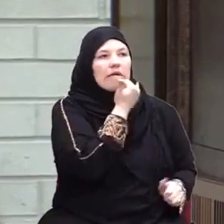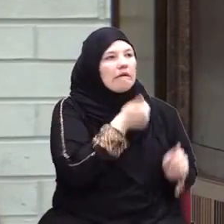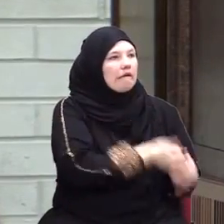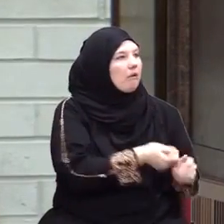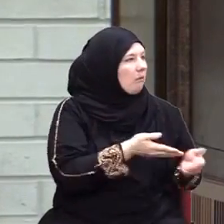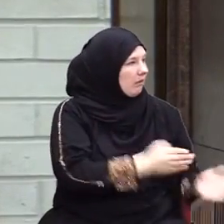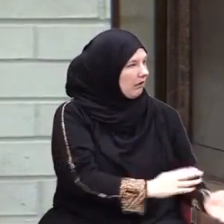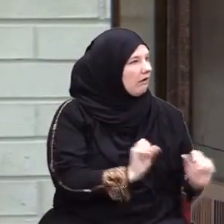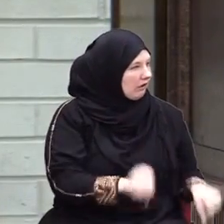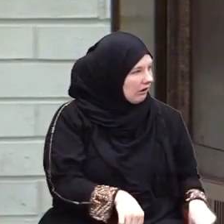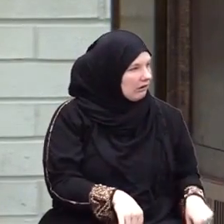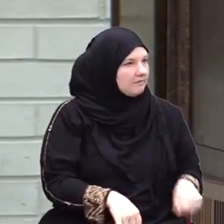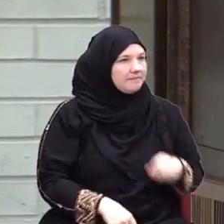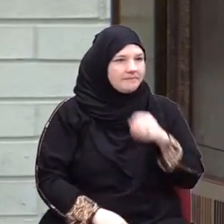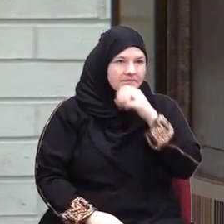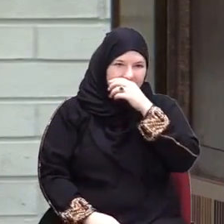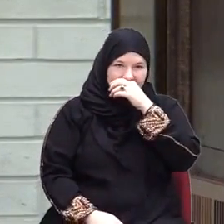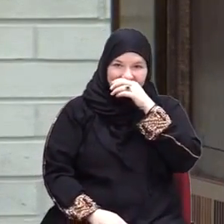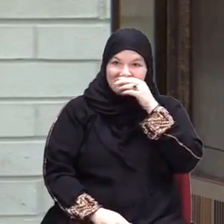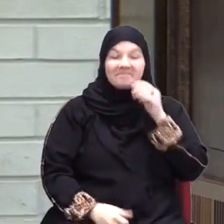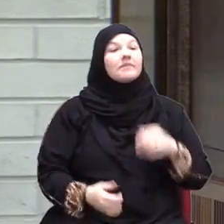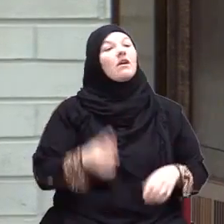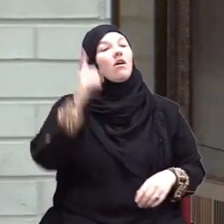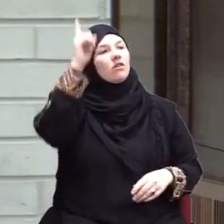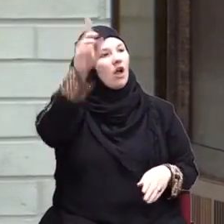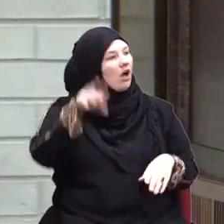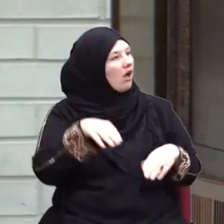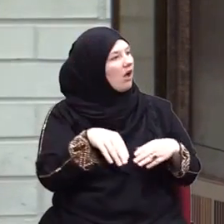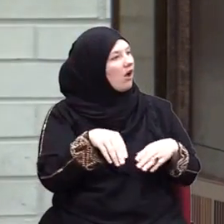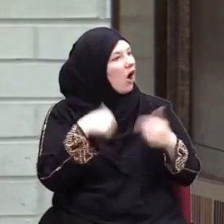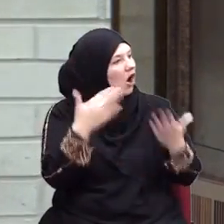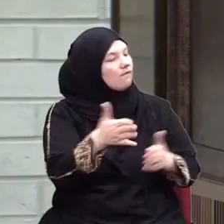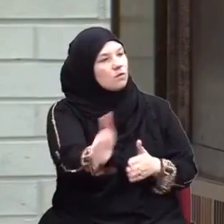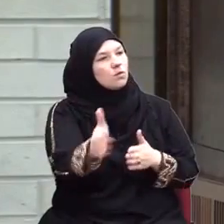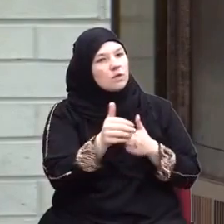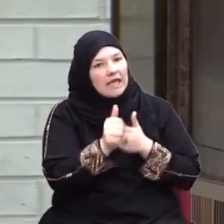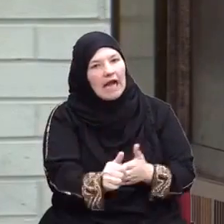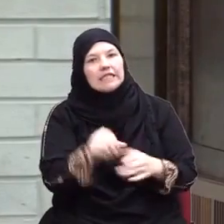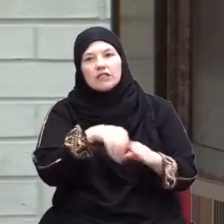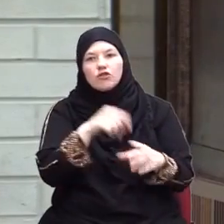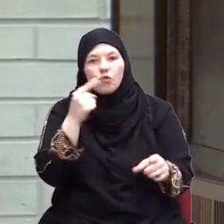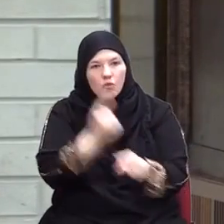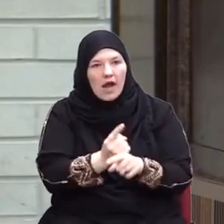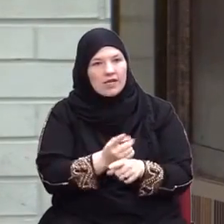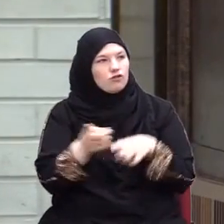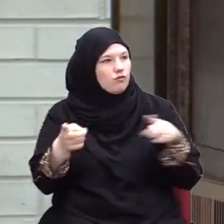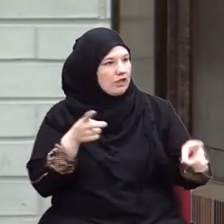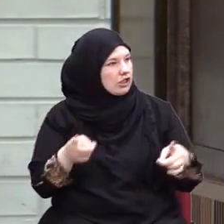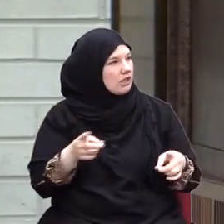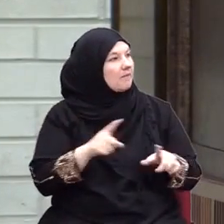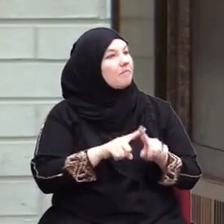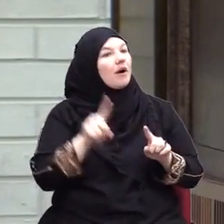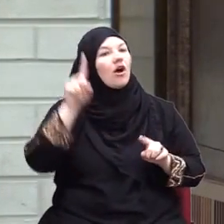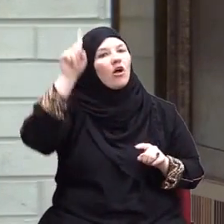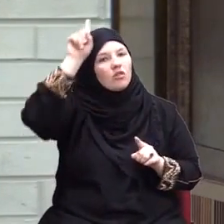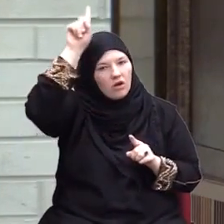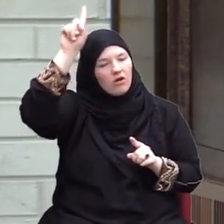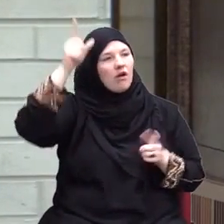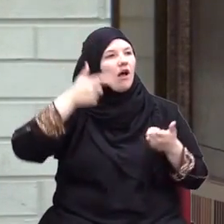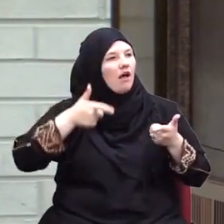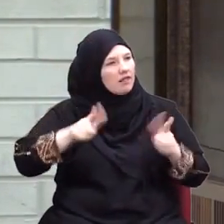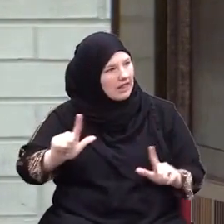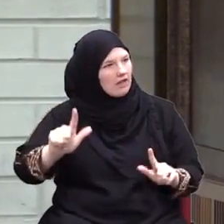you, Allah offers you guidance in the right direction, right? But Allah allows